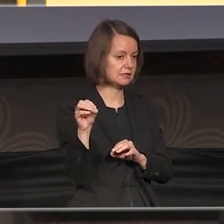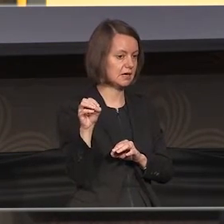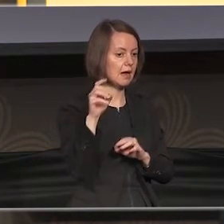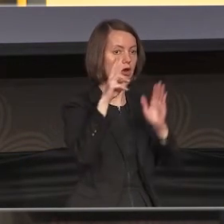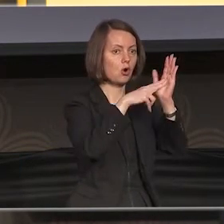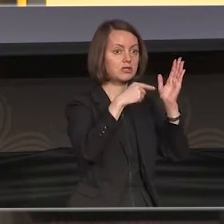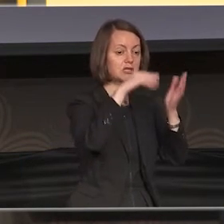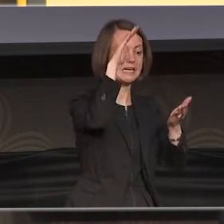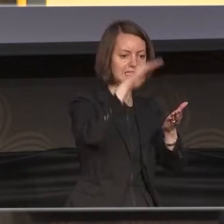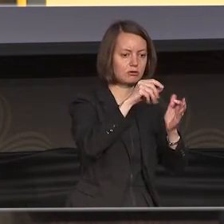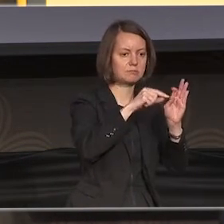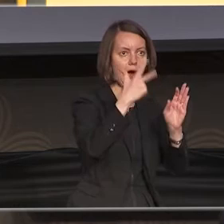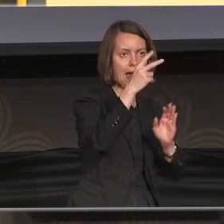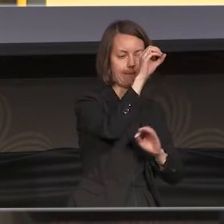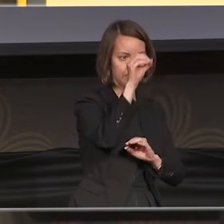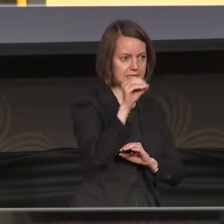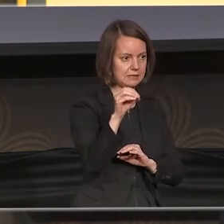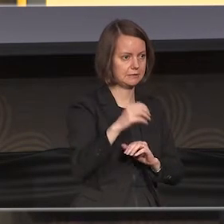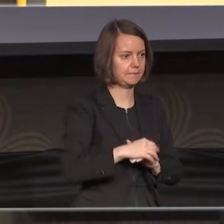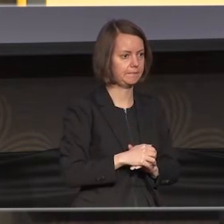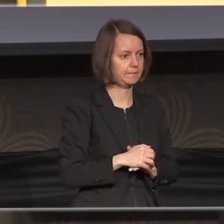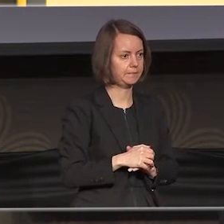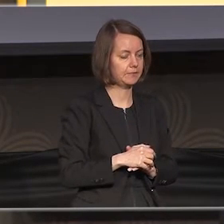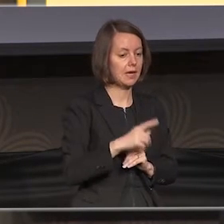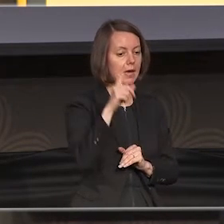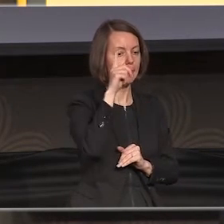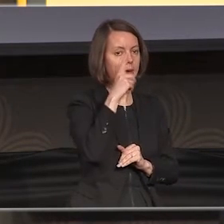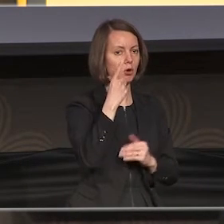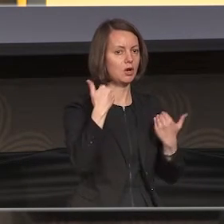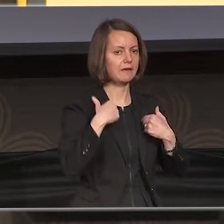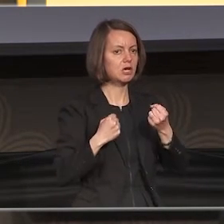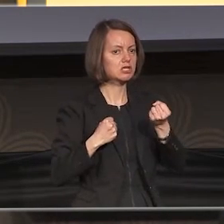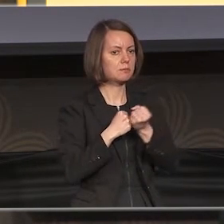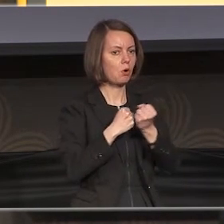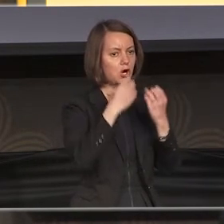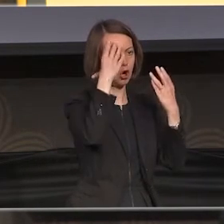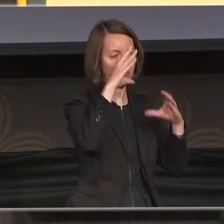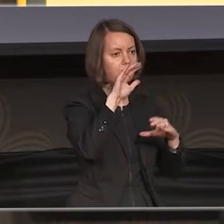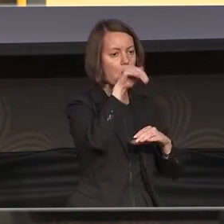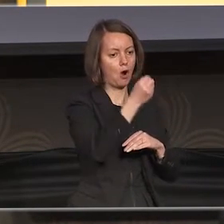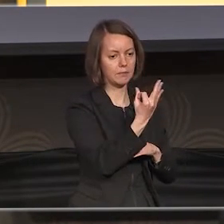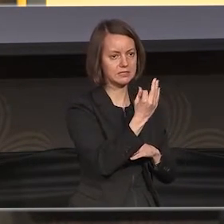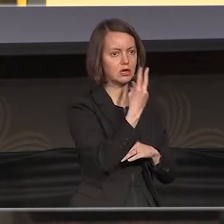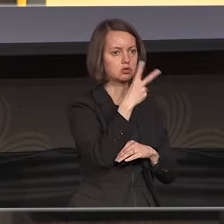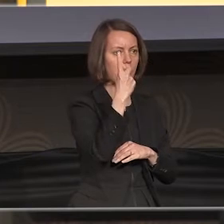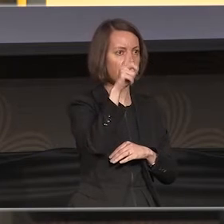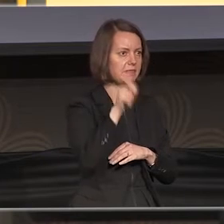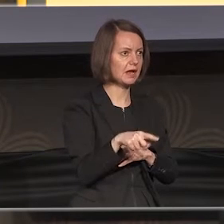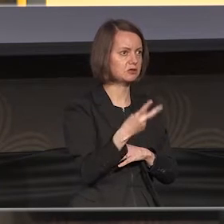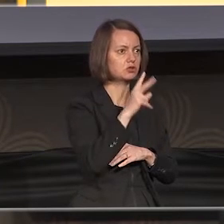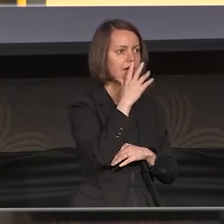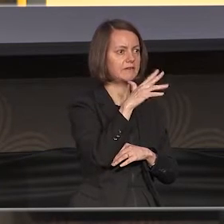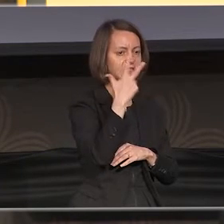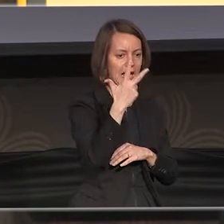8%. The number of people spending census night in supported accommodation for the homeless in 2011 was